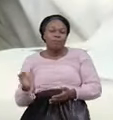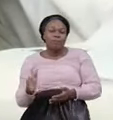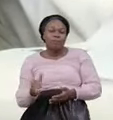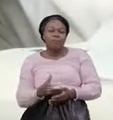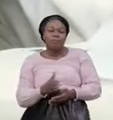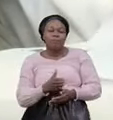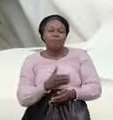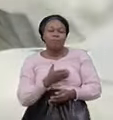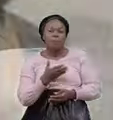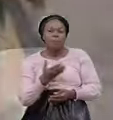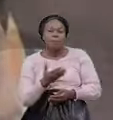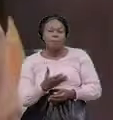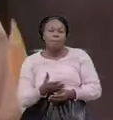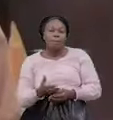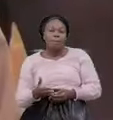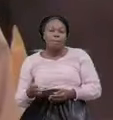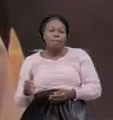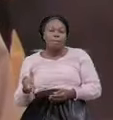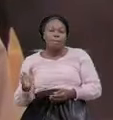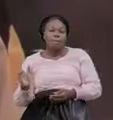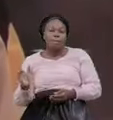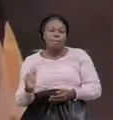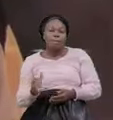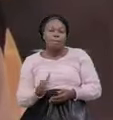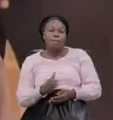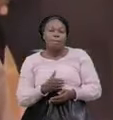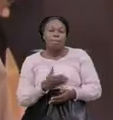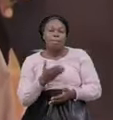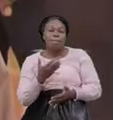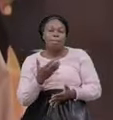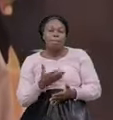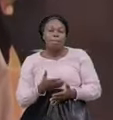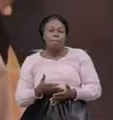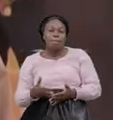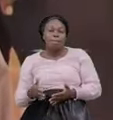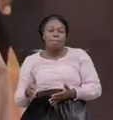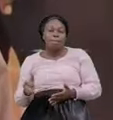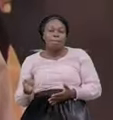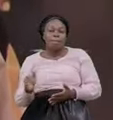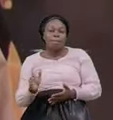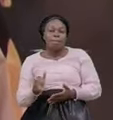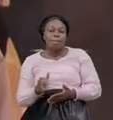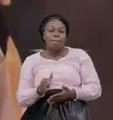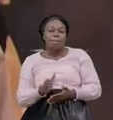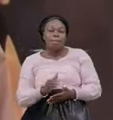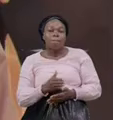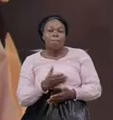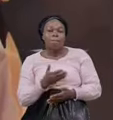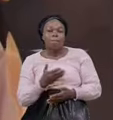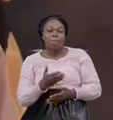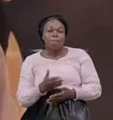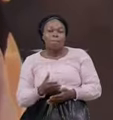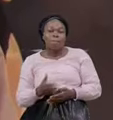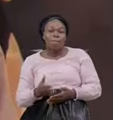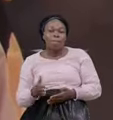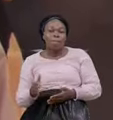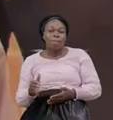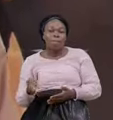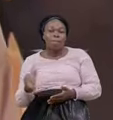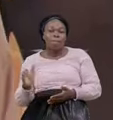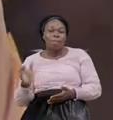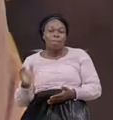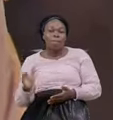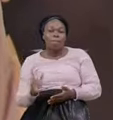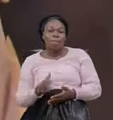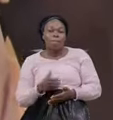this presentation is a pledge and from the Change Makers International. God bless you. Holds. I expect you to jump those hands